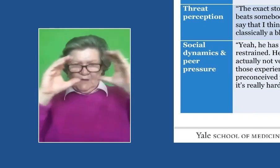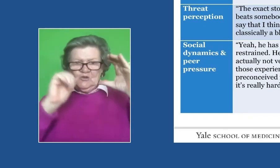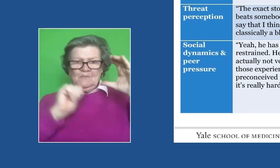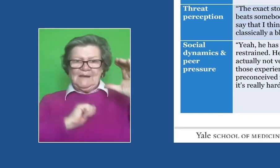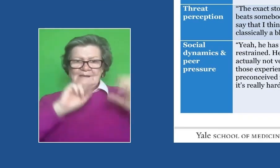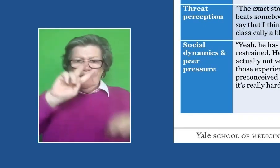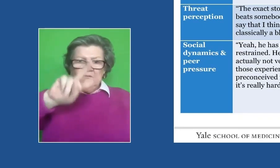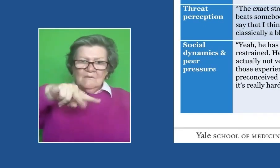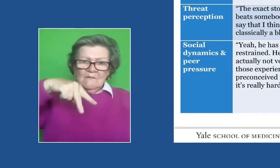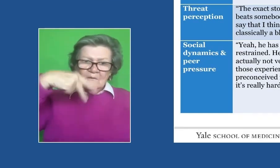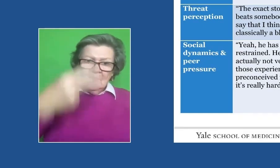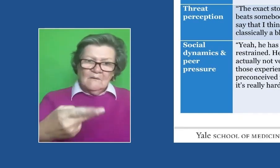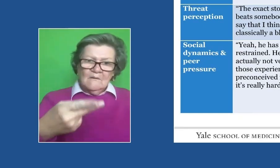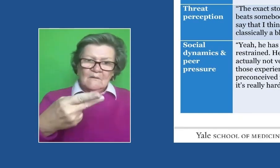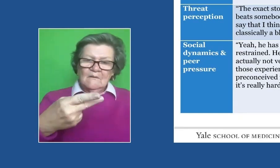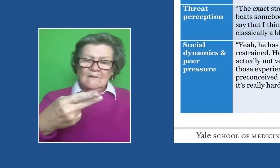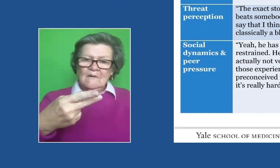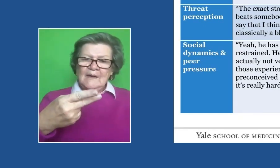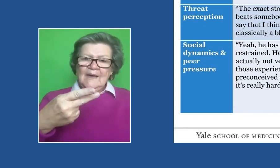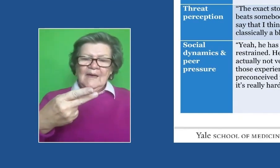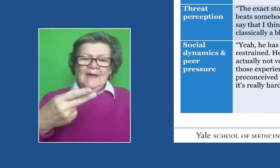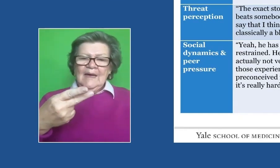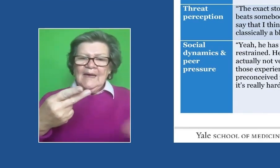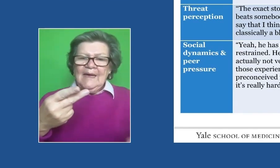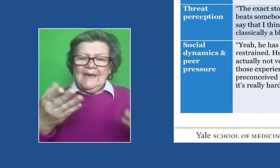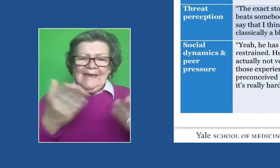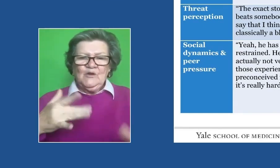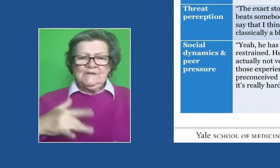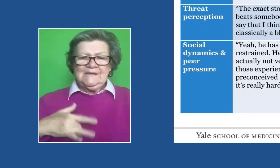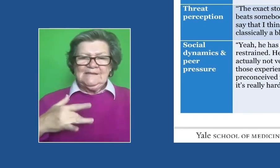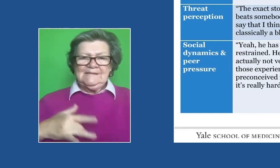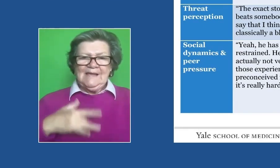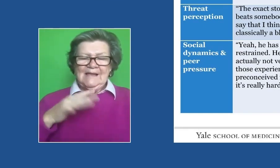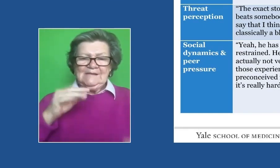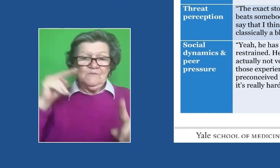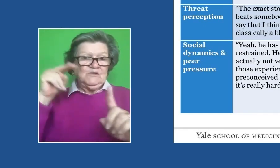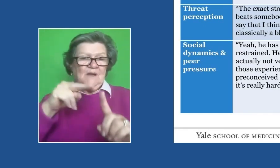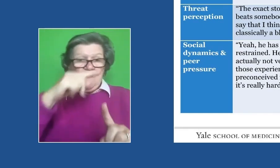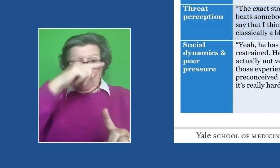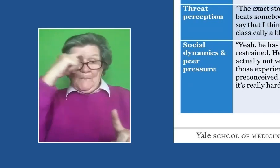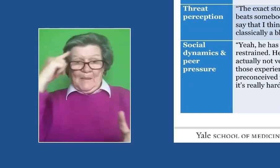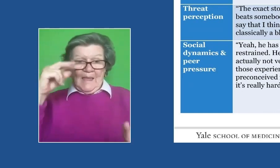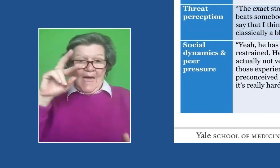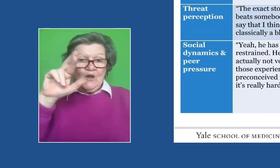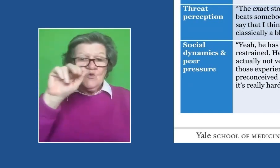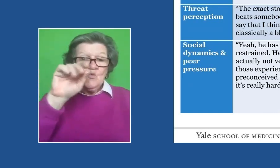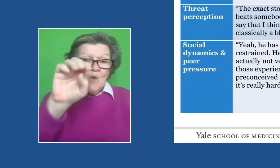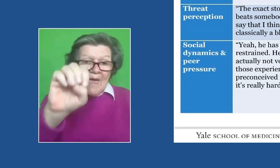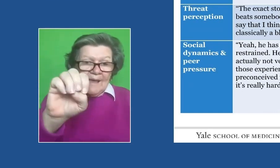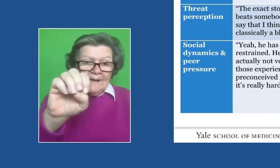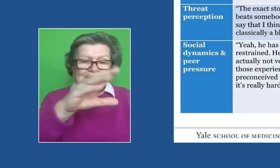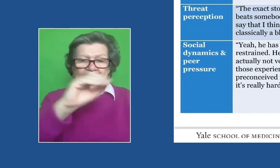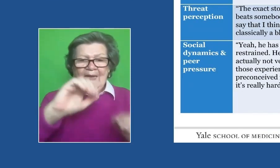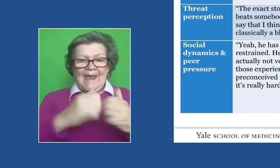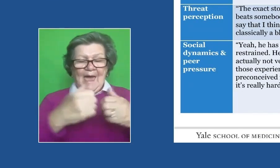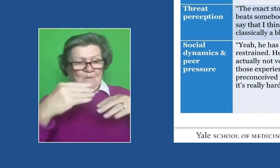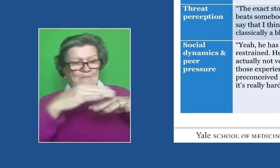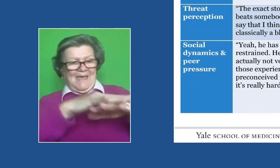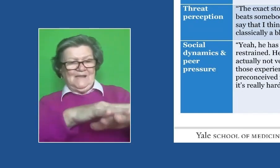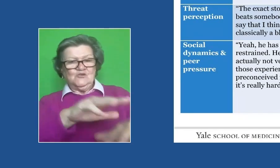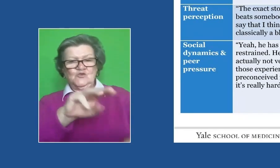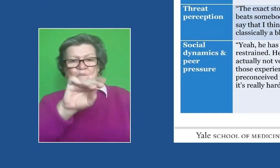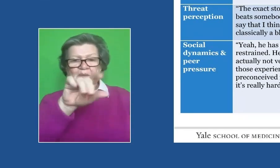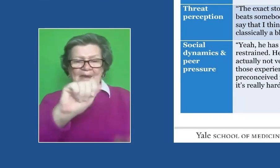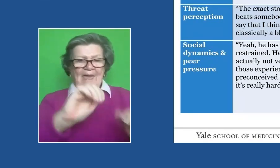position. Here's a sense of threat perception and how Black race and the way that the mainstream media and culture thinks about